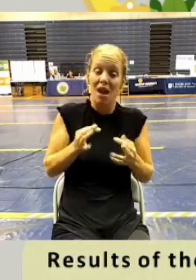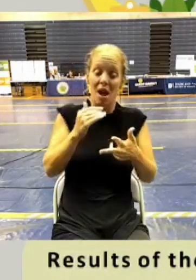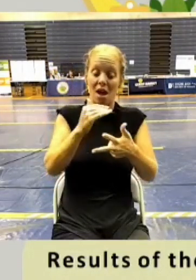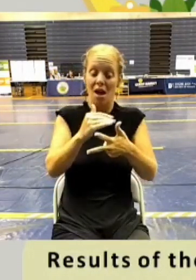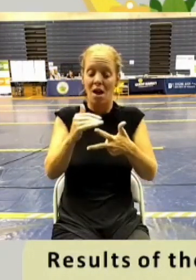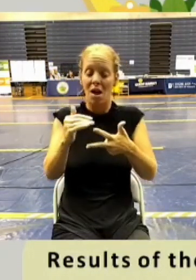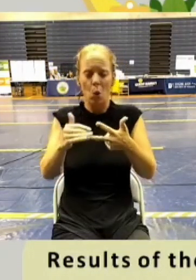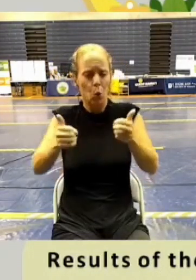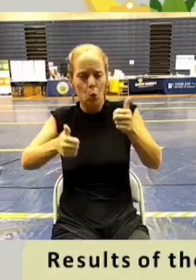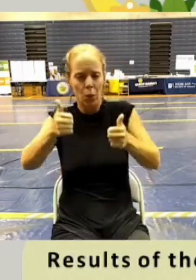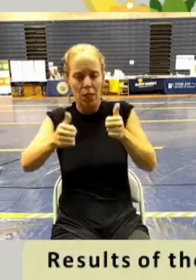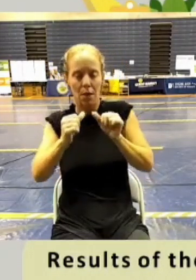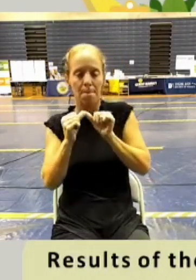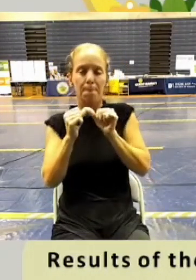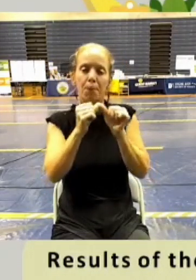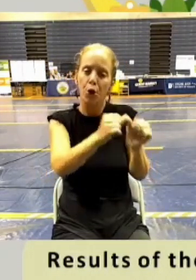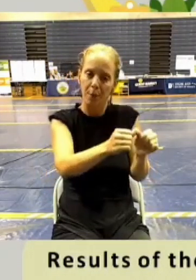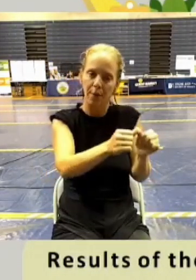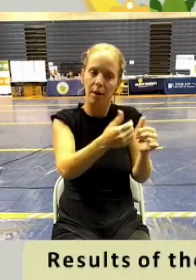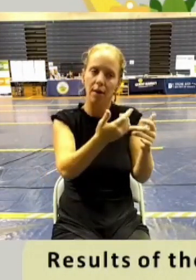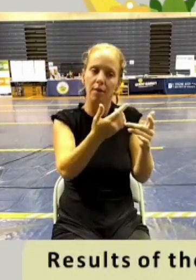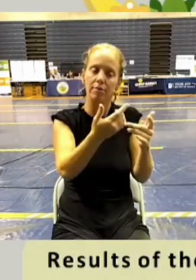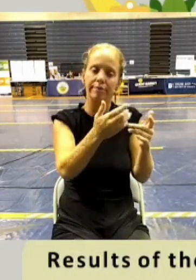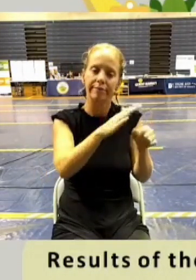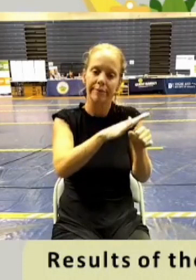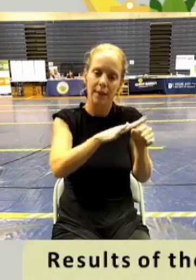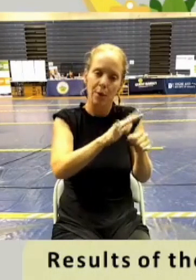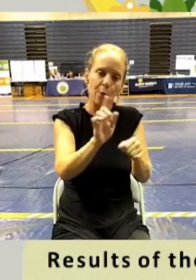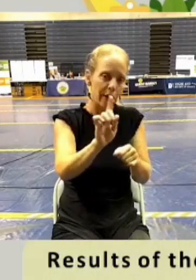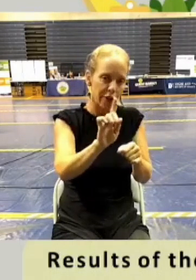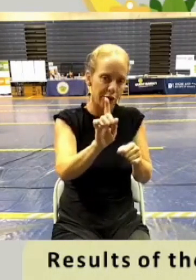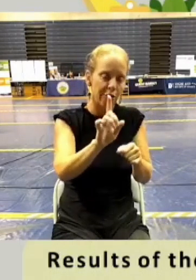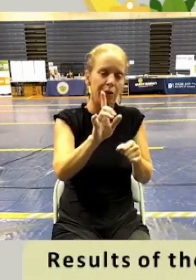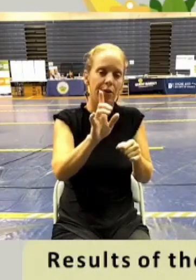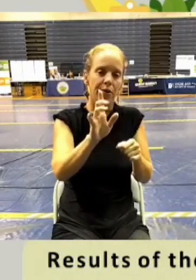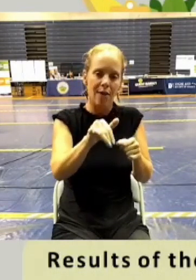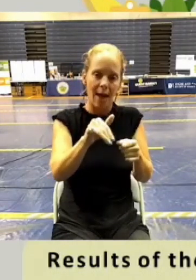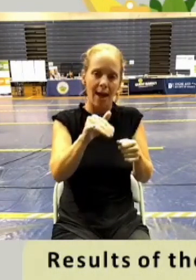final or the permanent debris site will be.